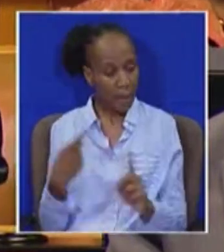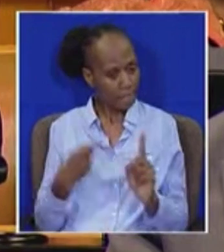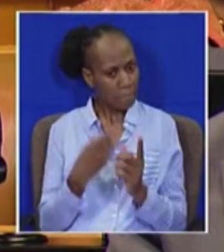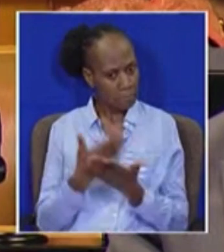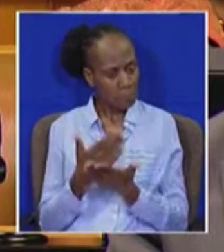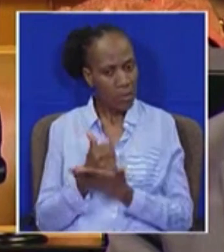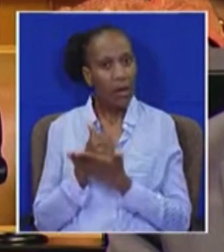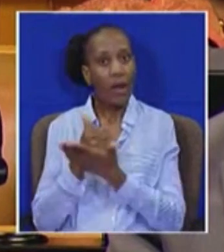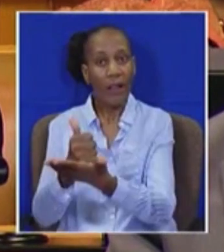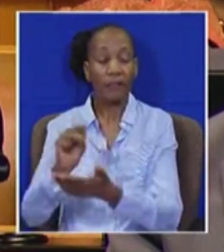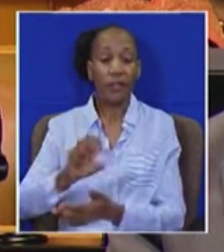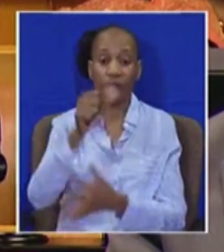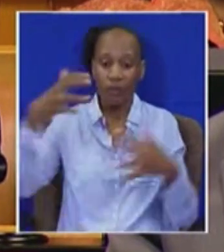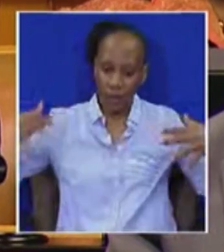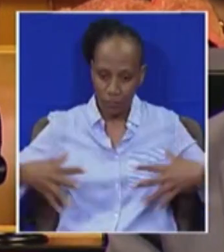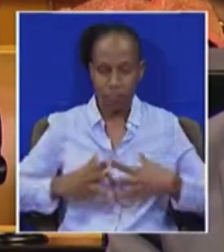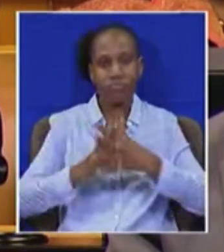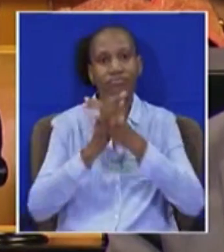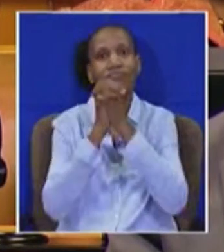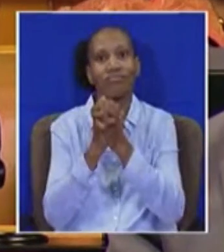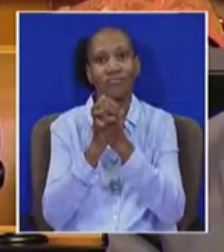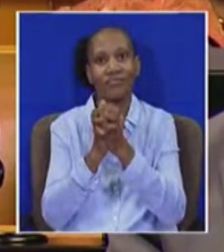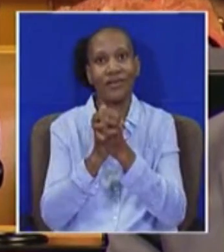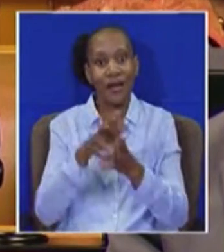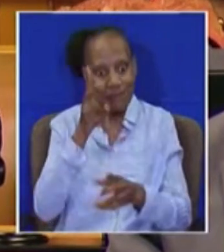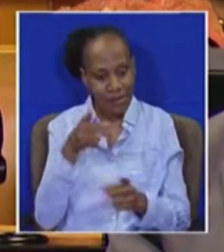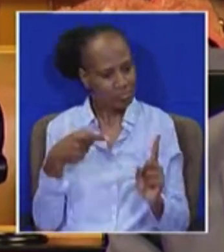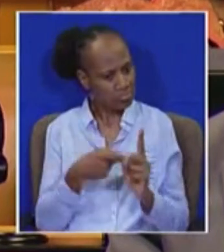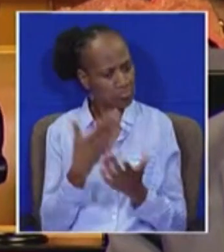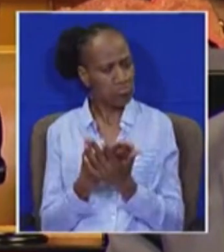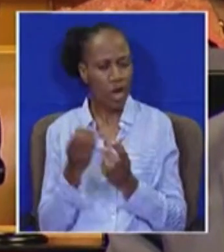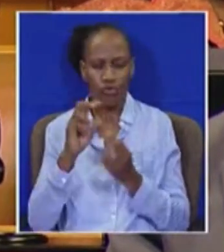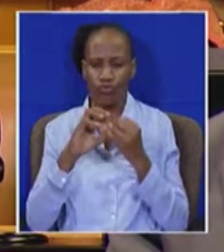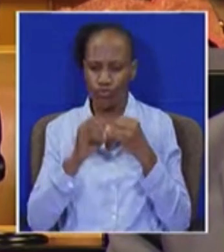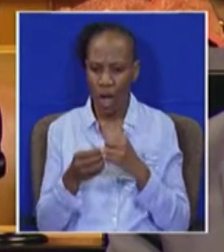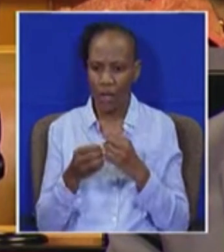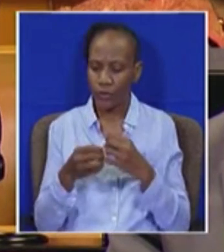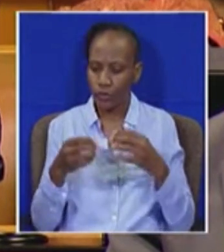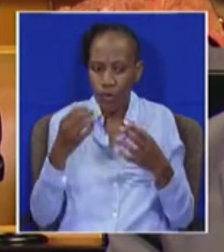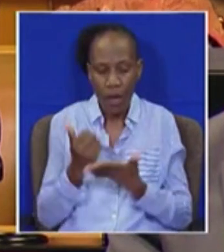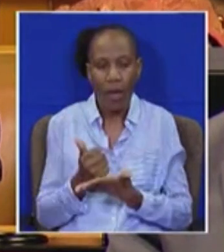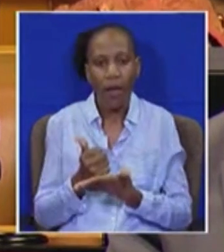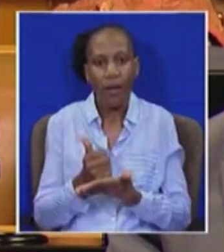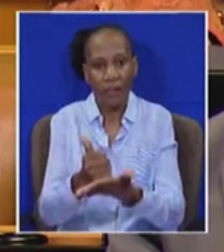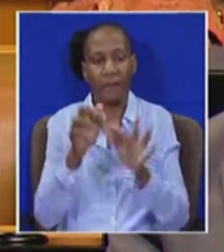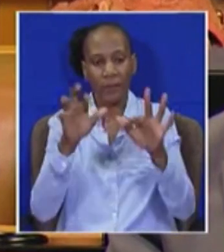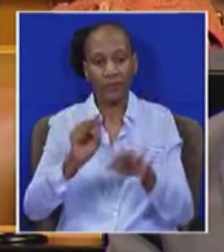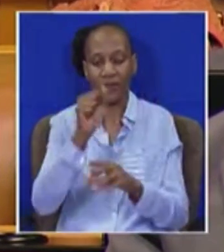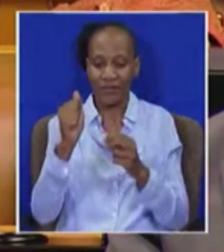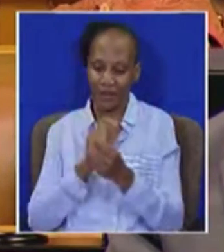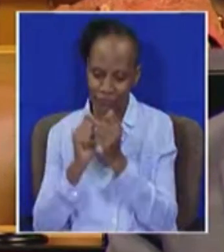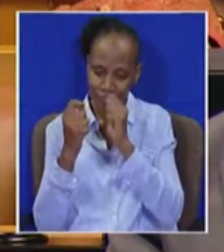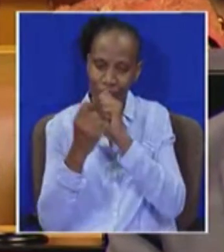the unity in our country, and try to restore our nationhood. We cannot transform